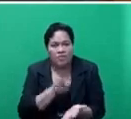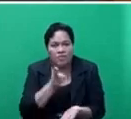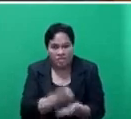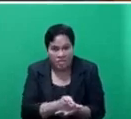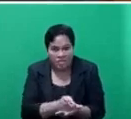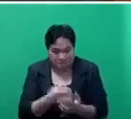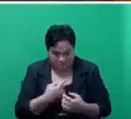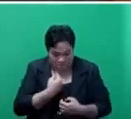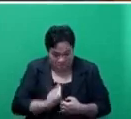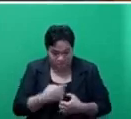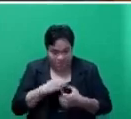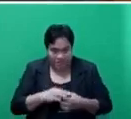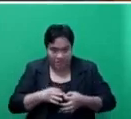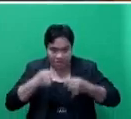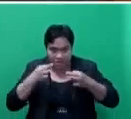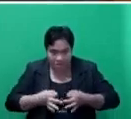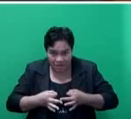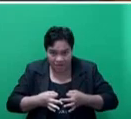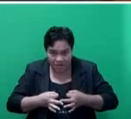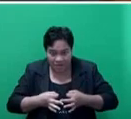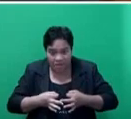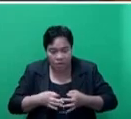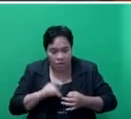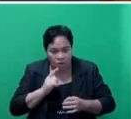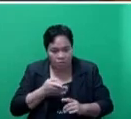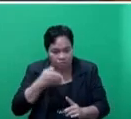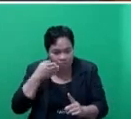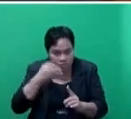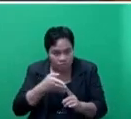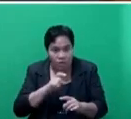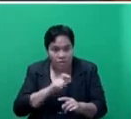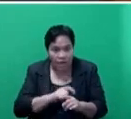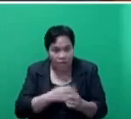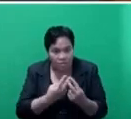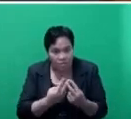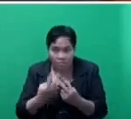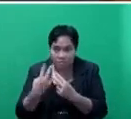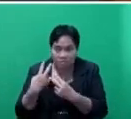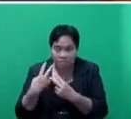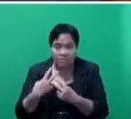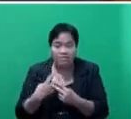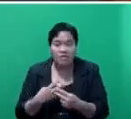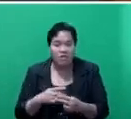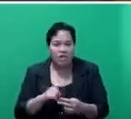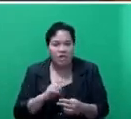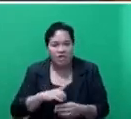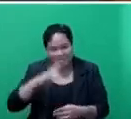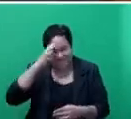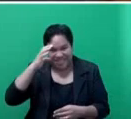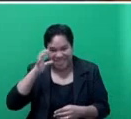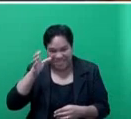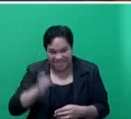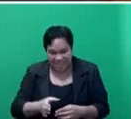whatever we do, it points to that particular time when a citizen of this country, when